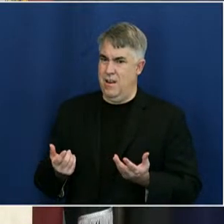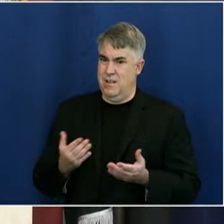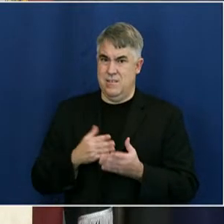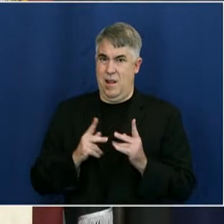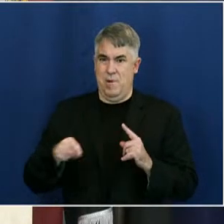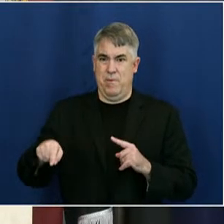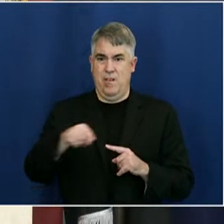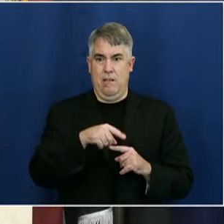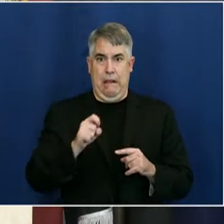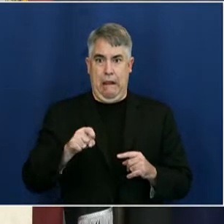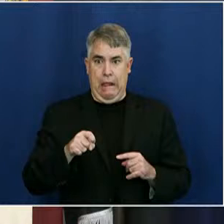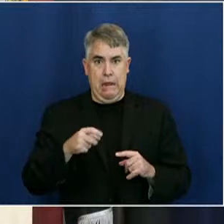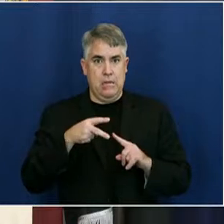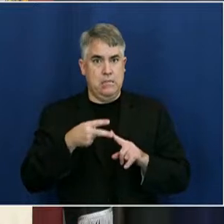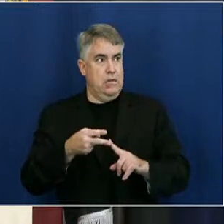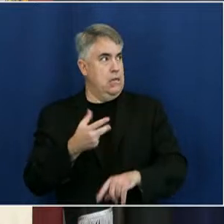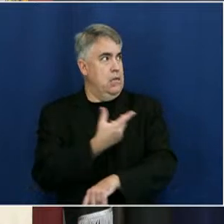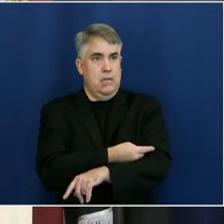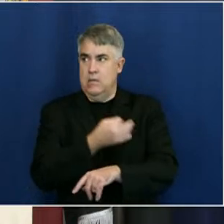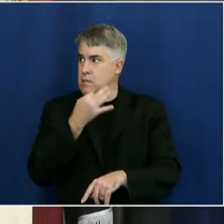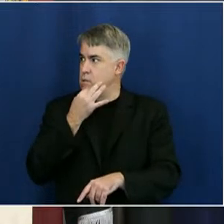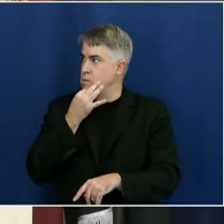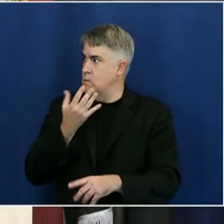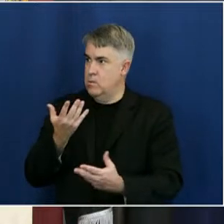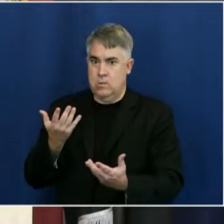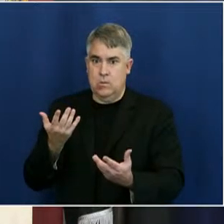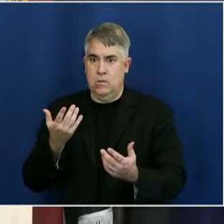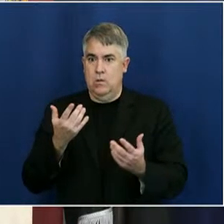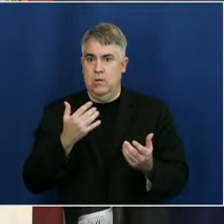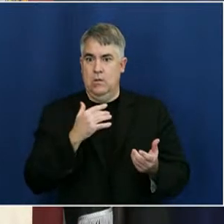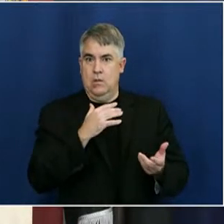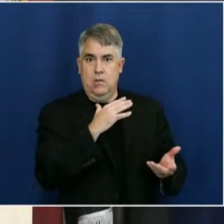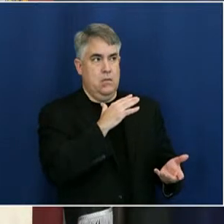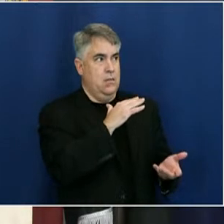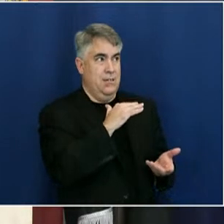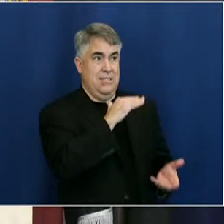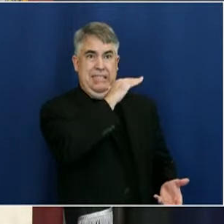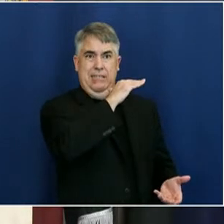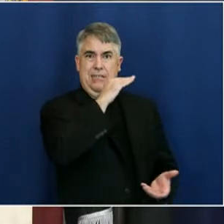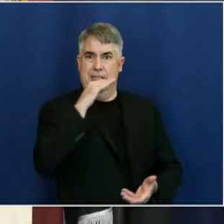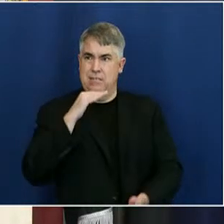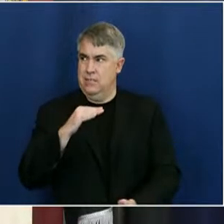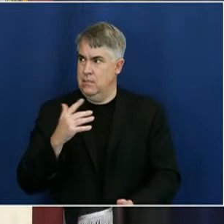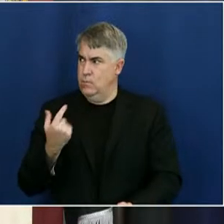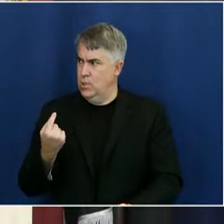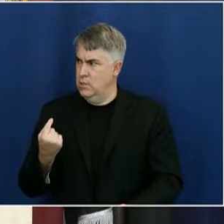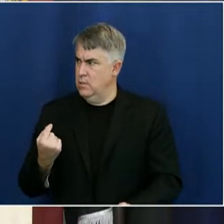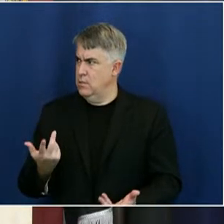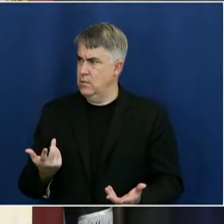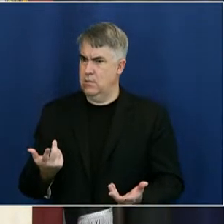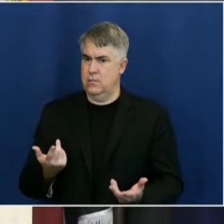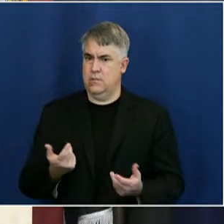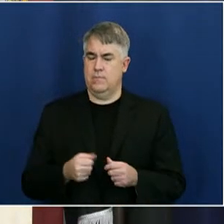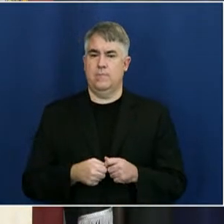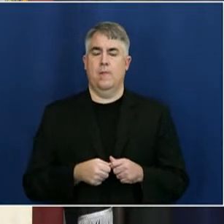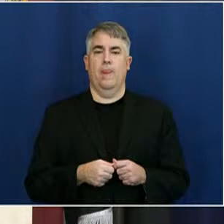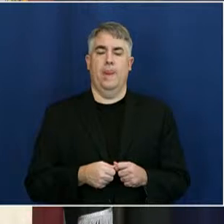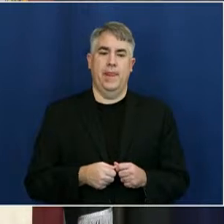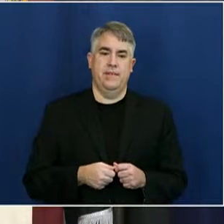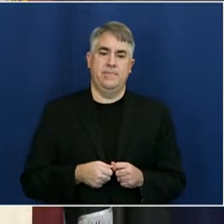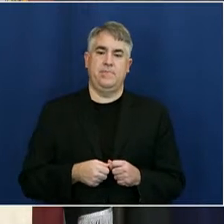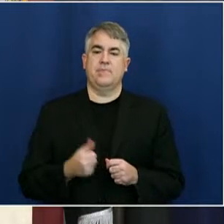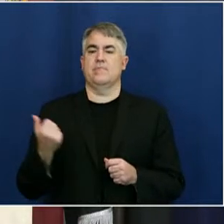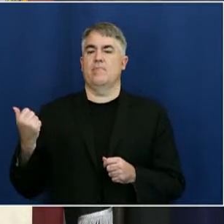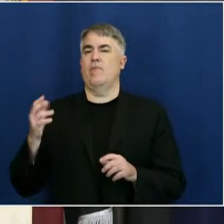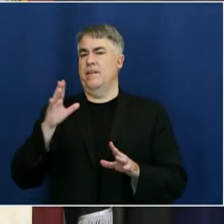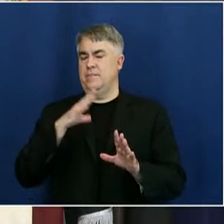second doses would people generally require given the normal timeframes for these two vaccines? I mean, I think